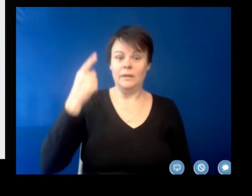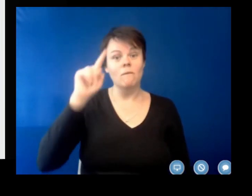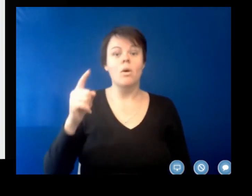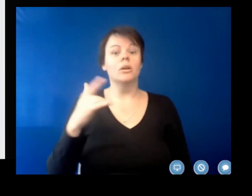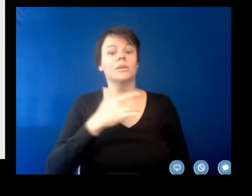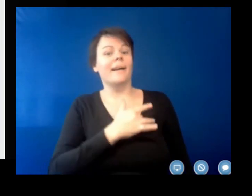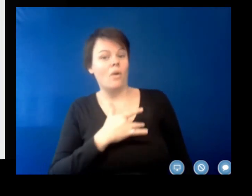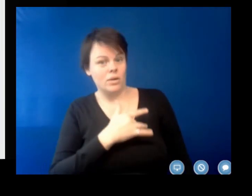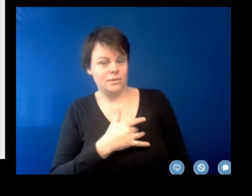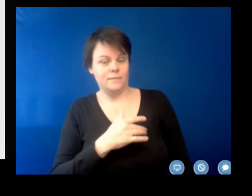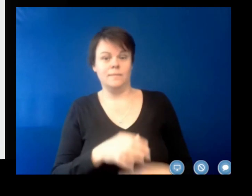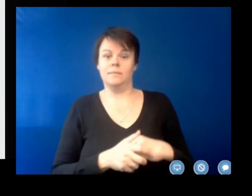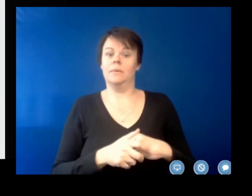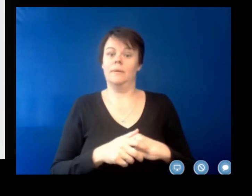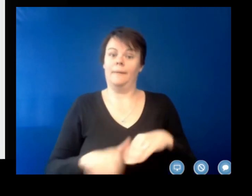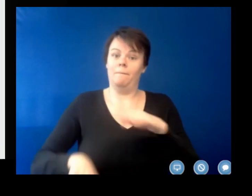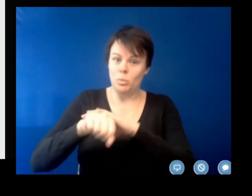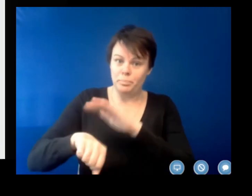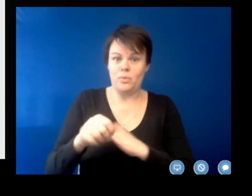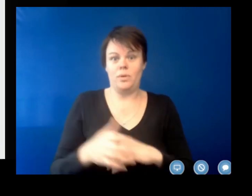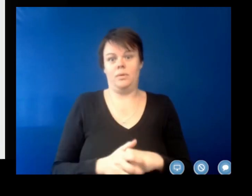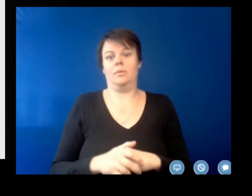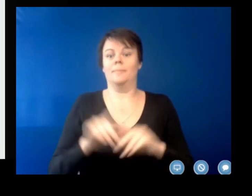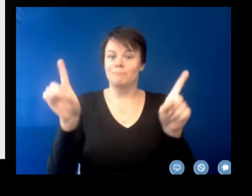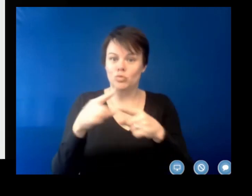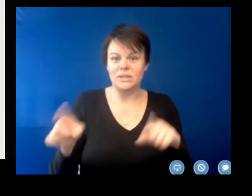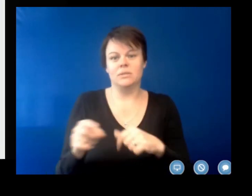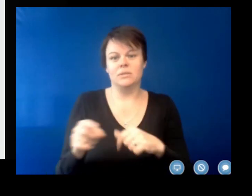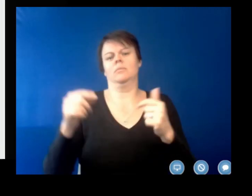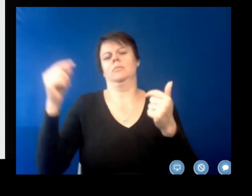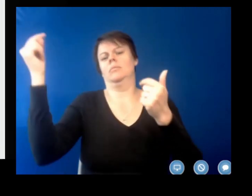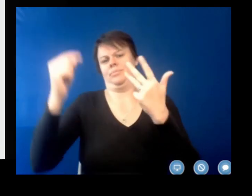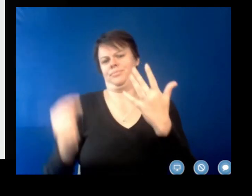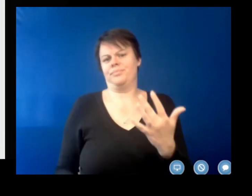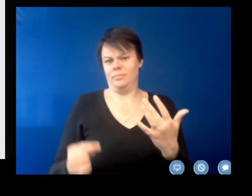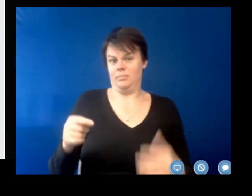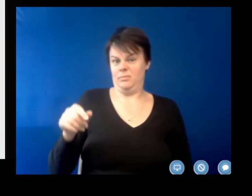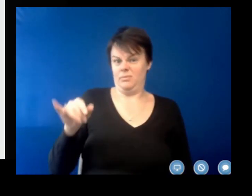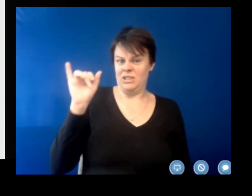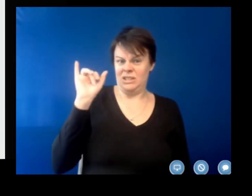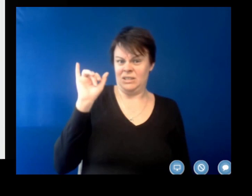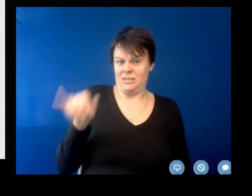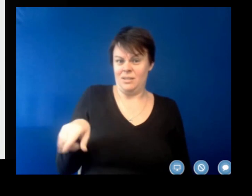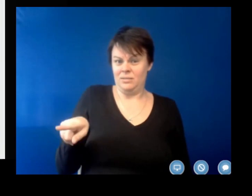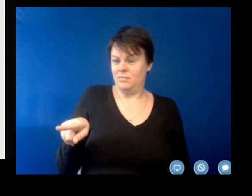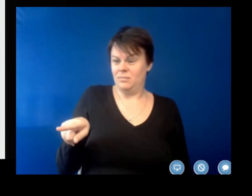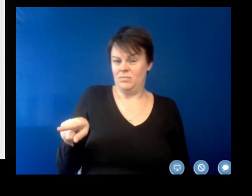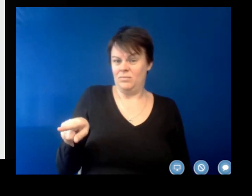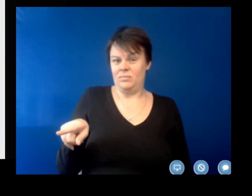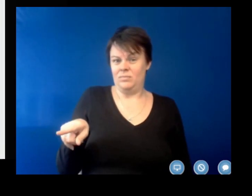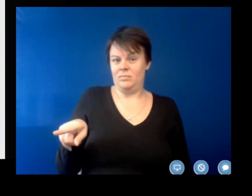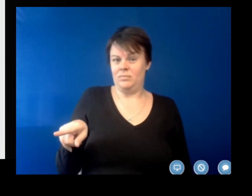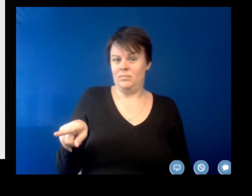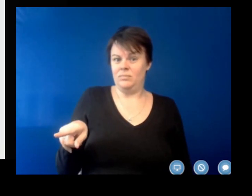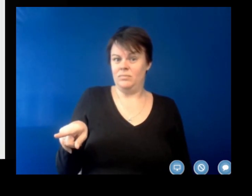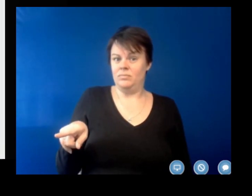for example, another group from Rwanda. Before leaving, I asked myself, how would life look like? But